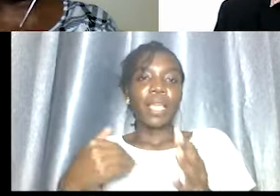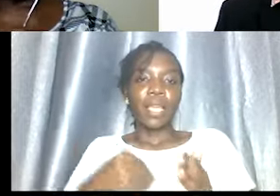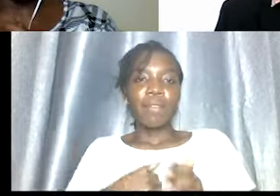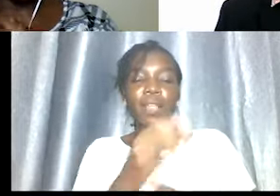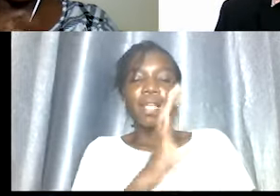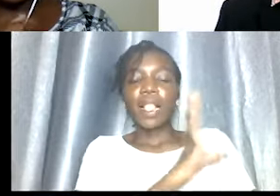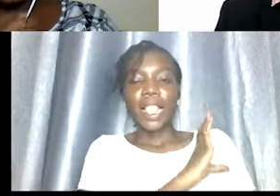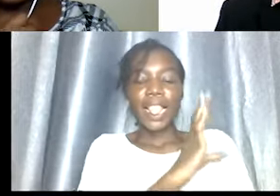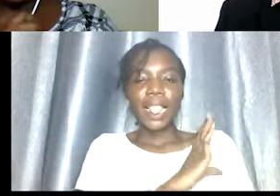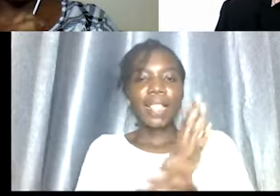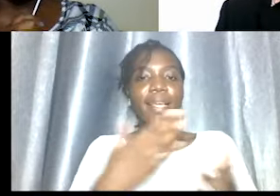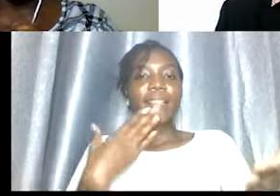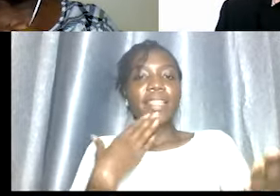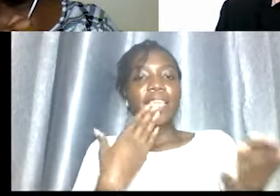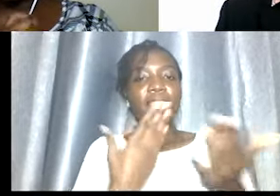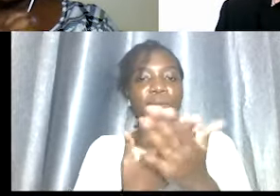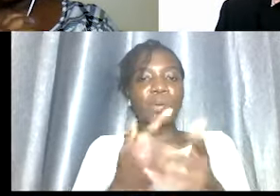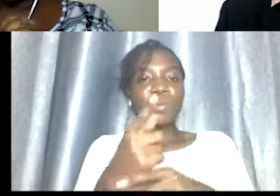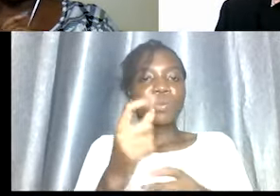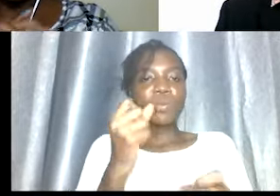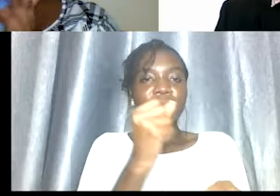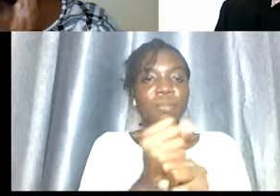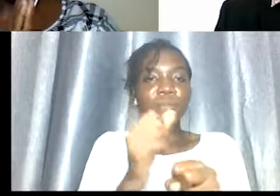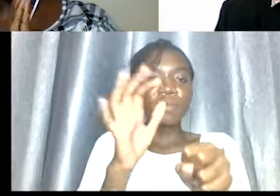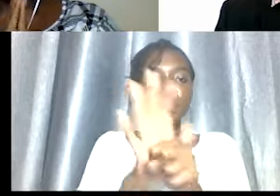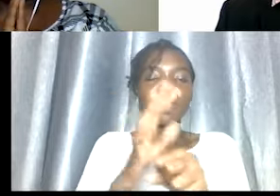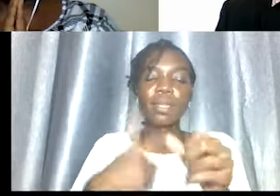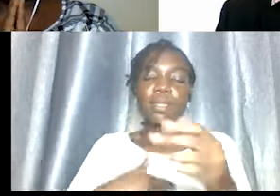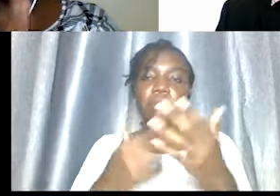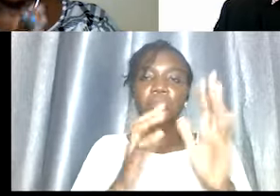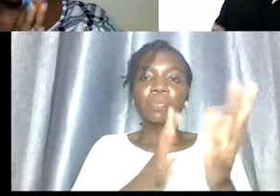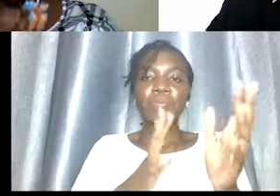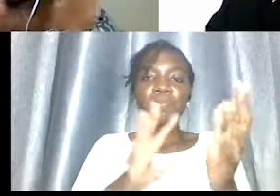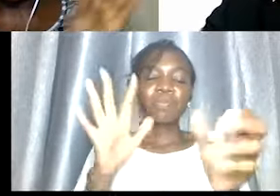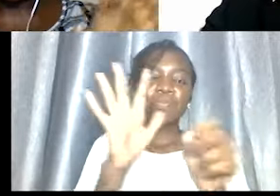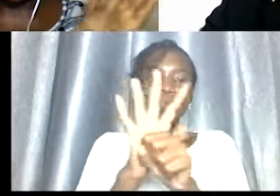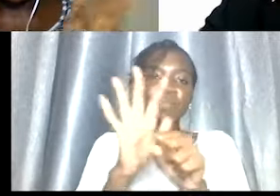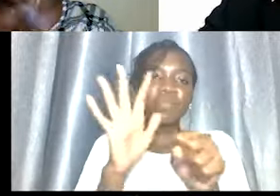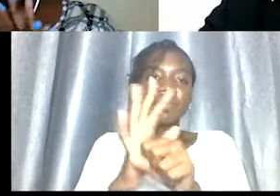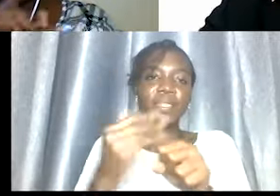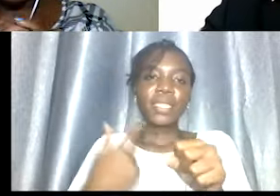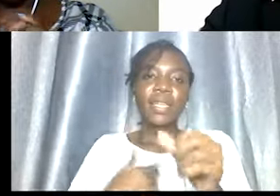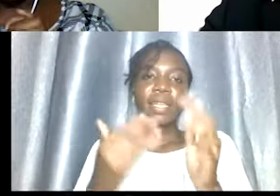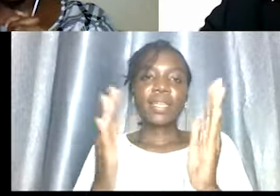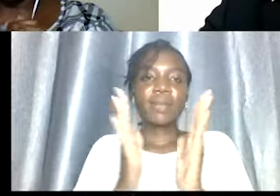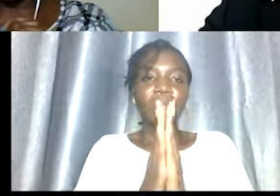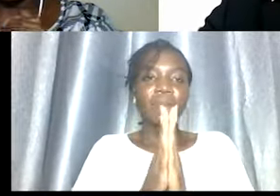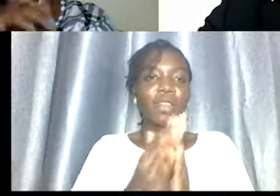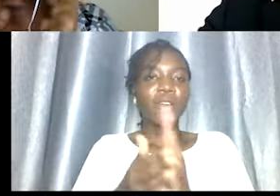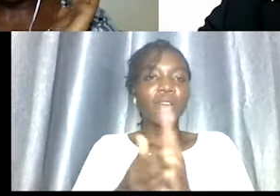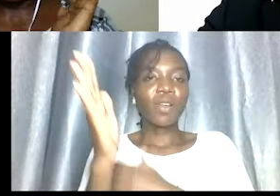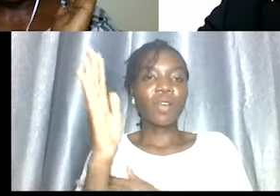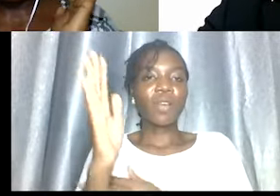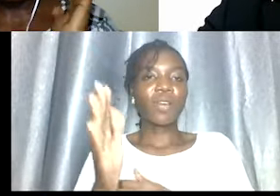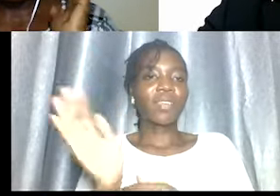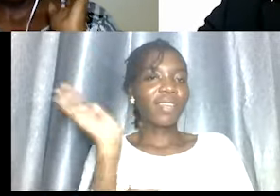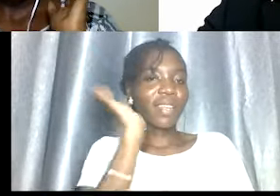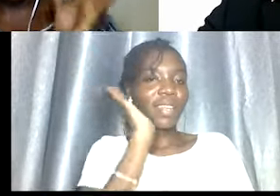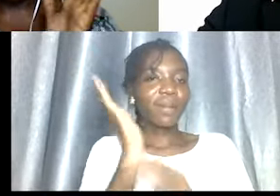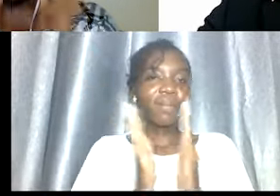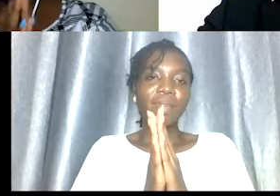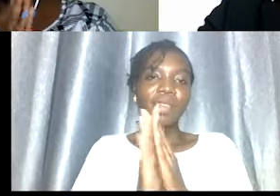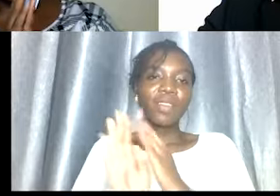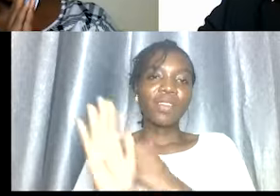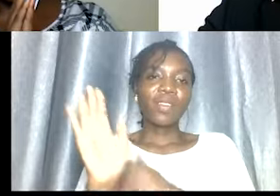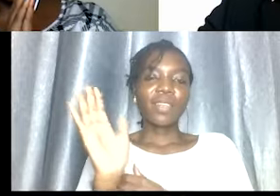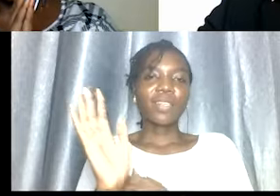are just fantastic, and we appreciate you, and we are praying that God hears your prayers, and we